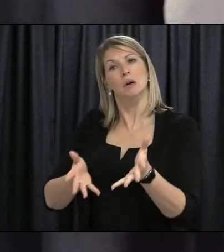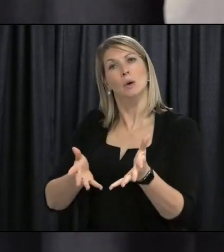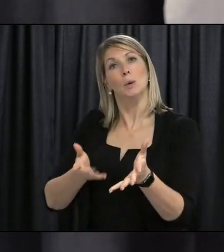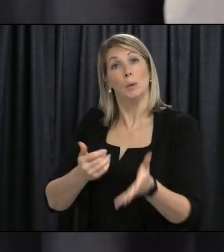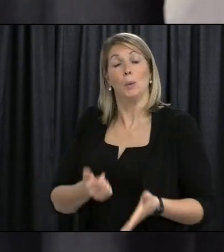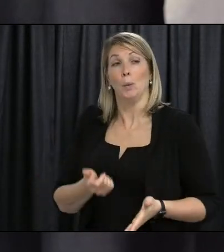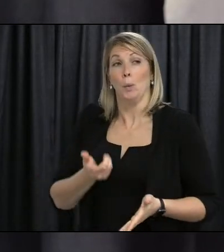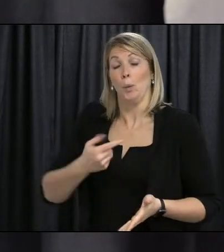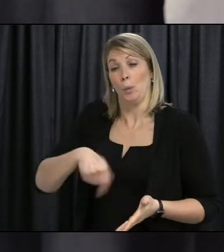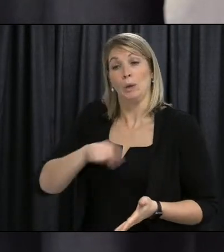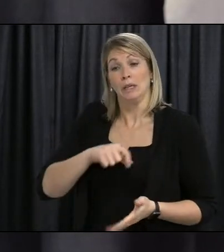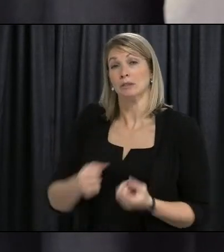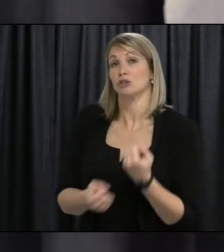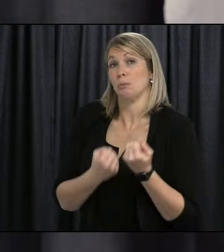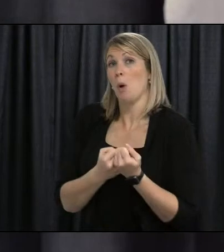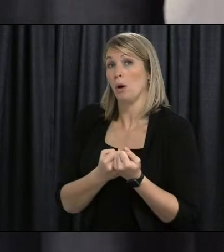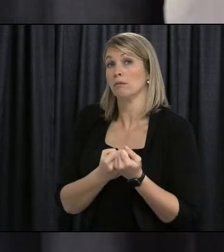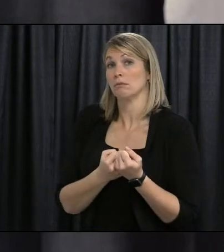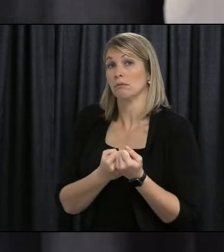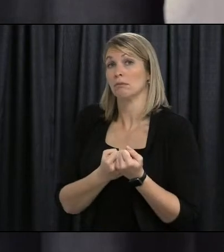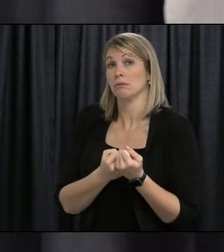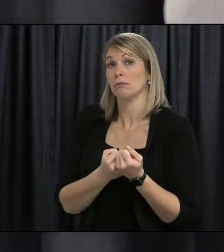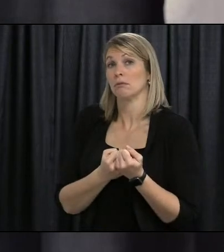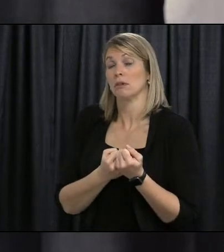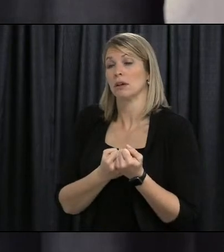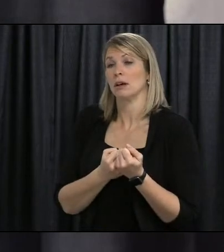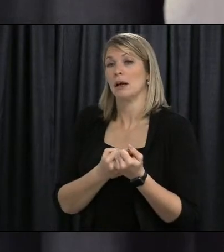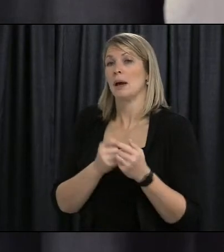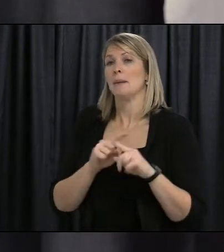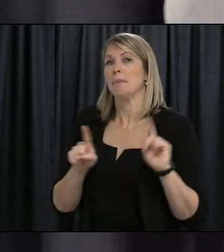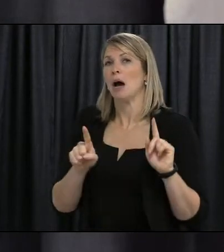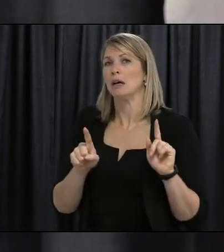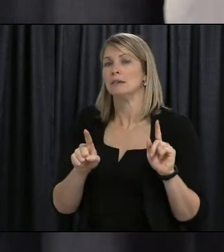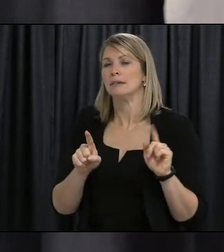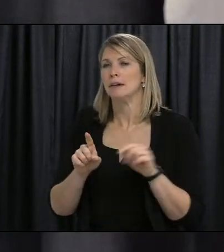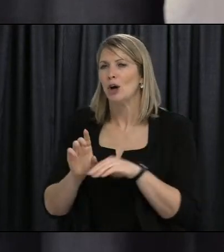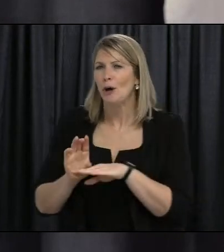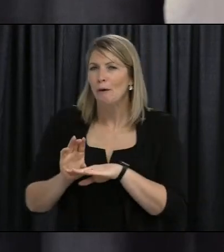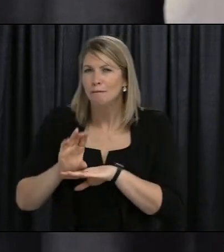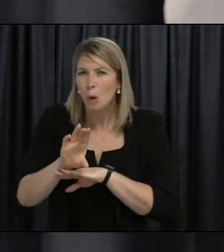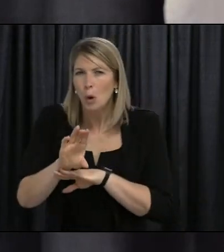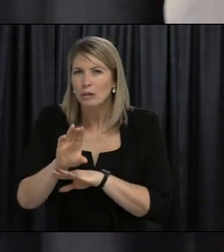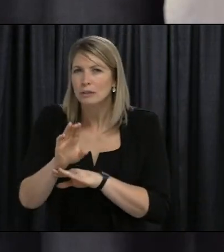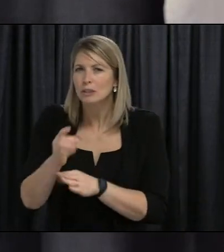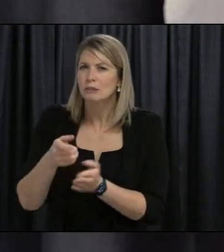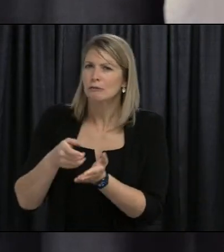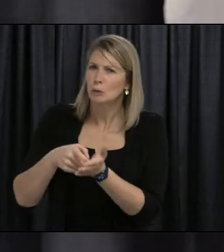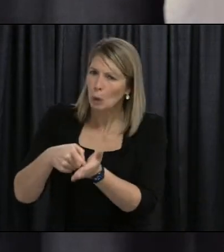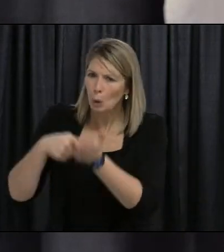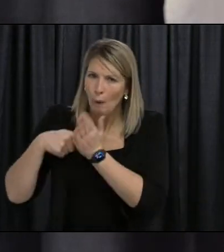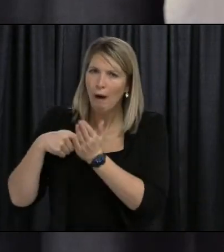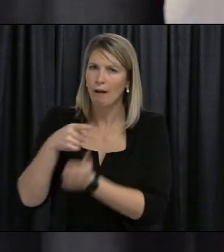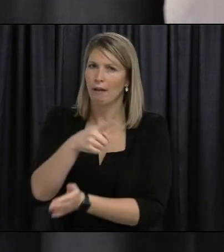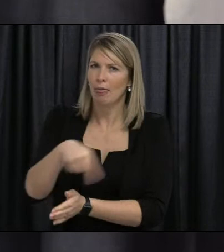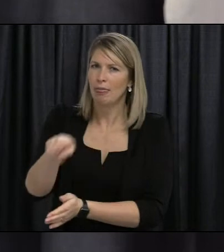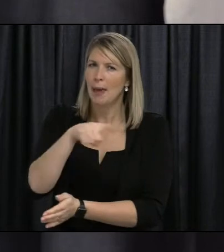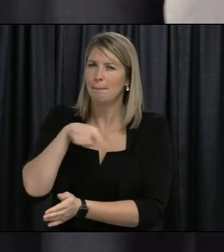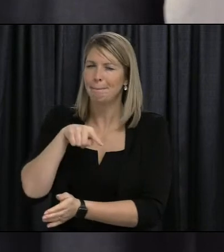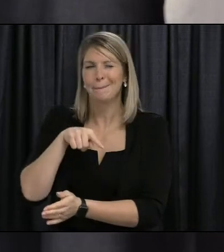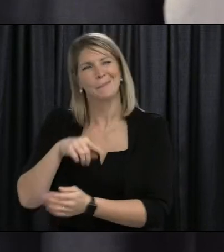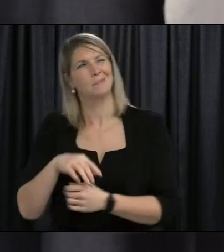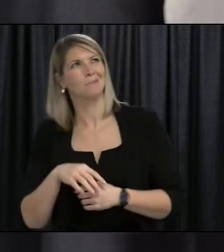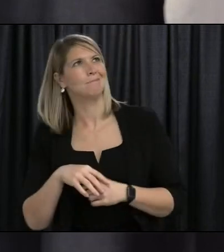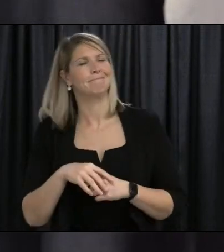sure. But I don't know if there's any kind of mandatory way to check for